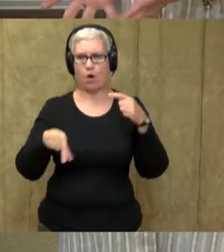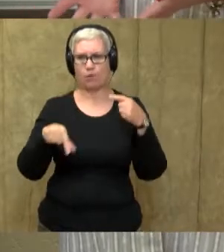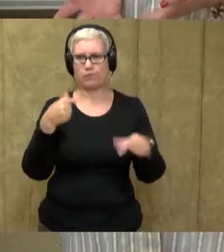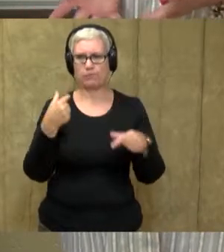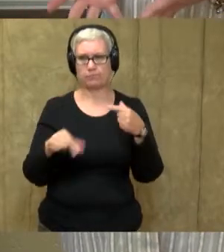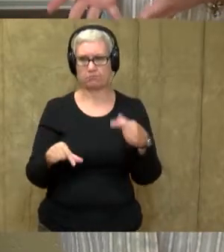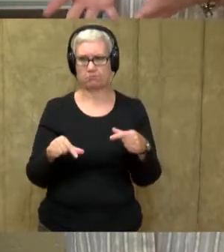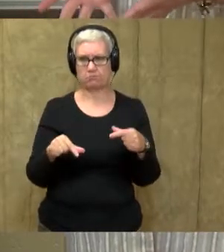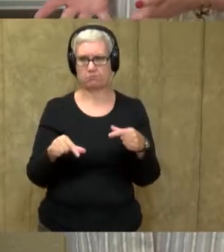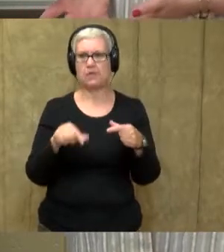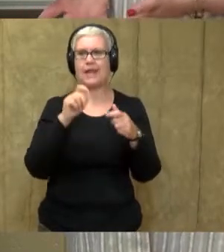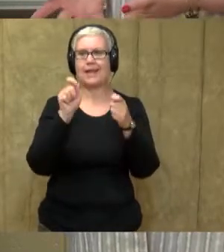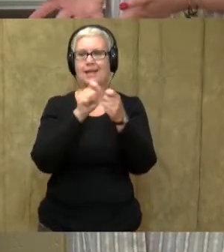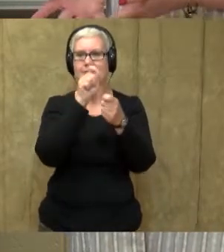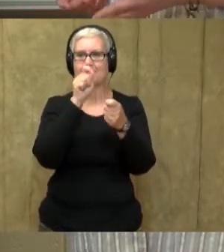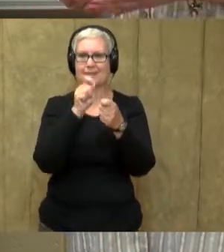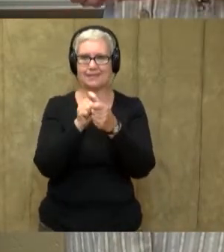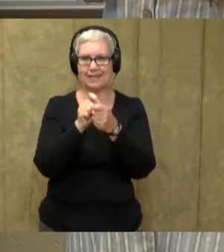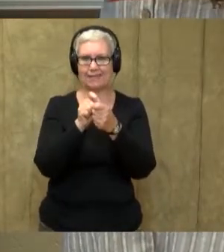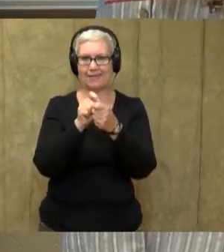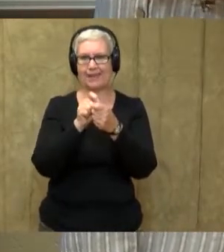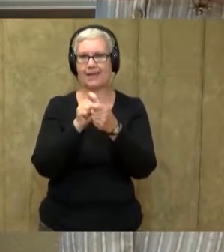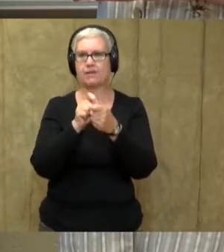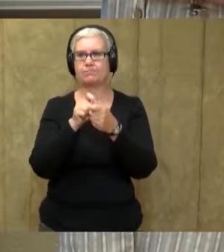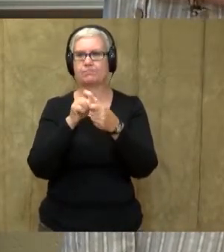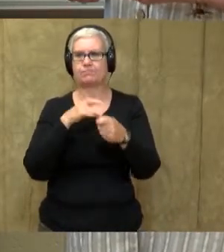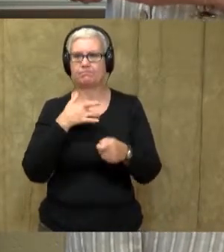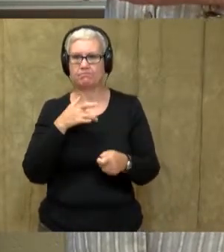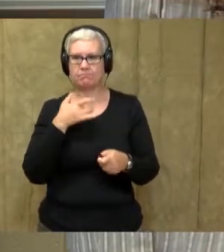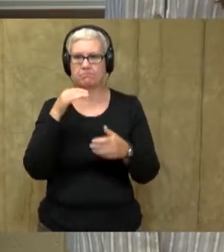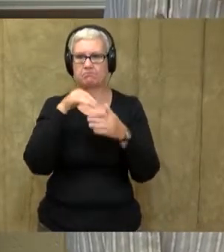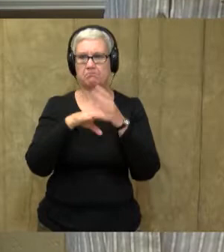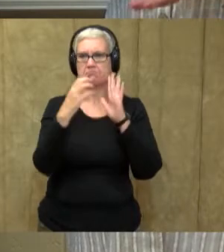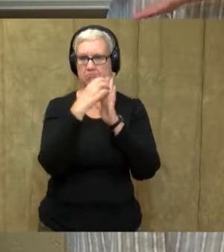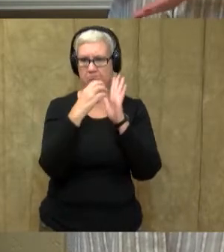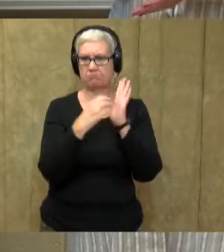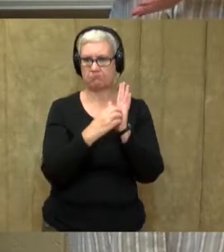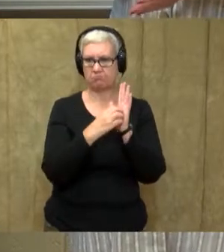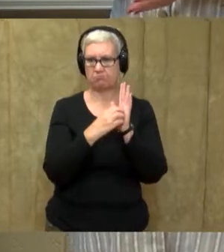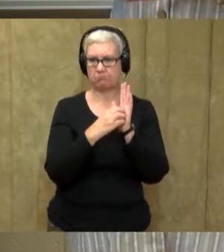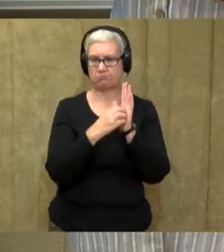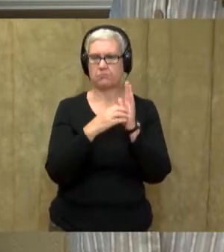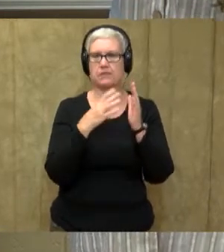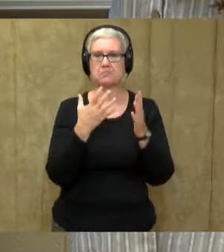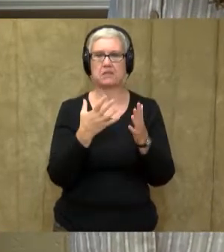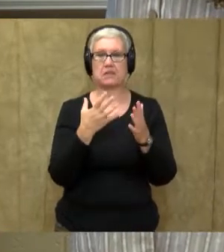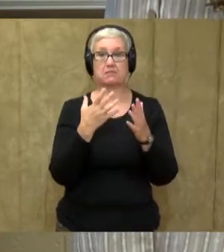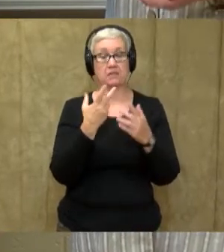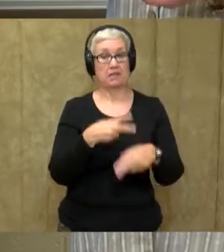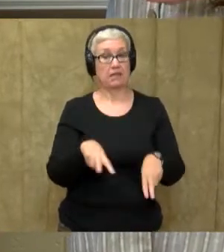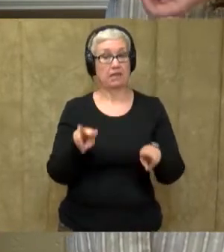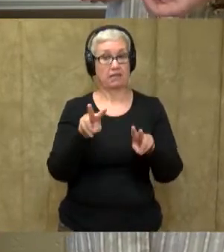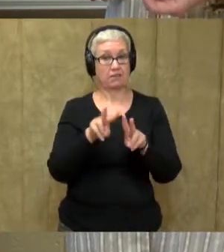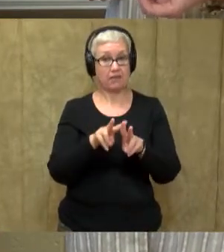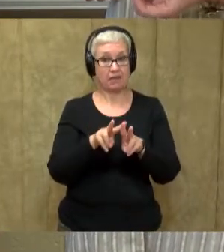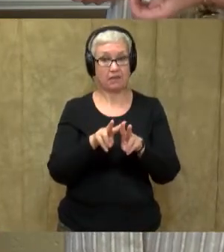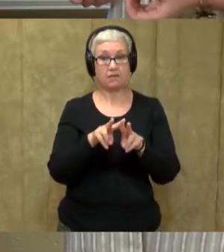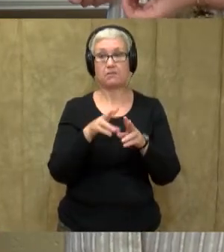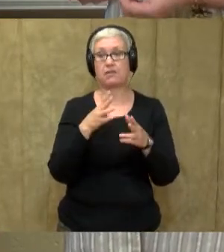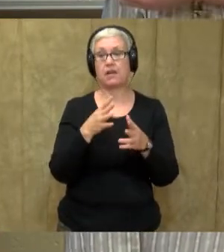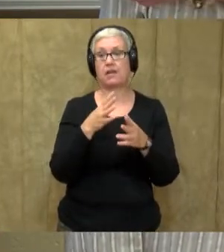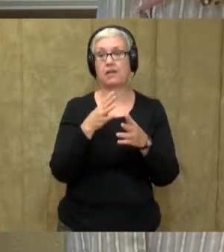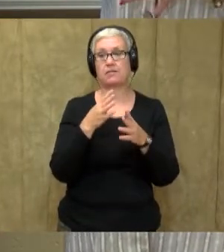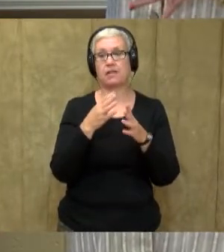specific claims in a text, assessing whether the reasoning is valid and the evidence is relevant and